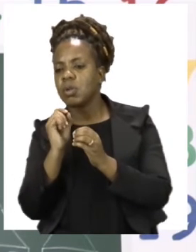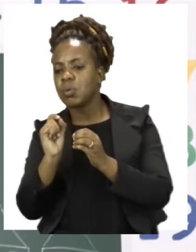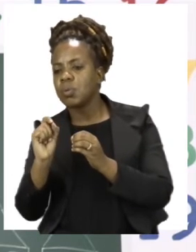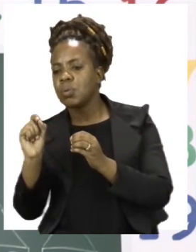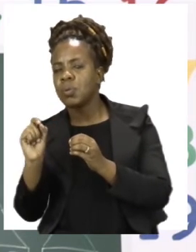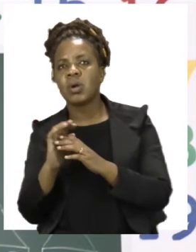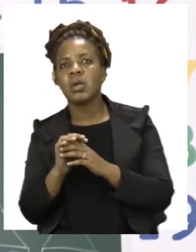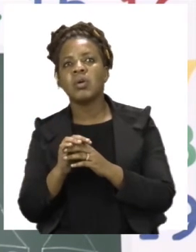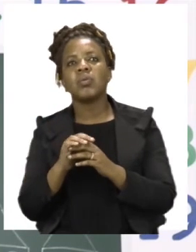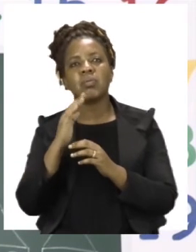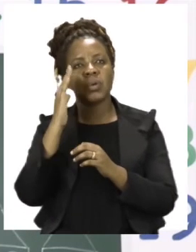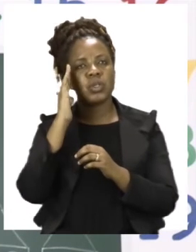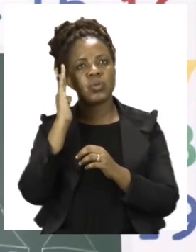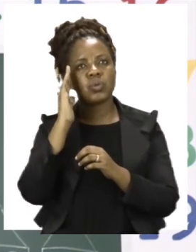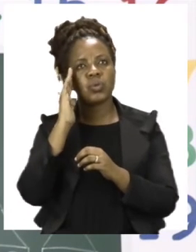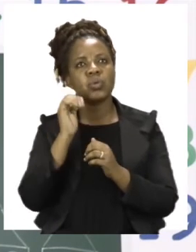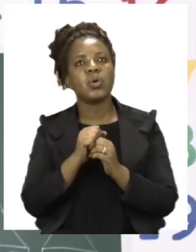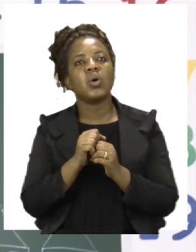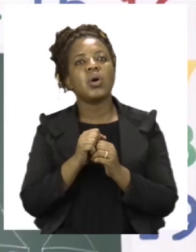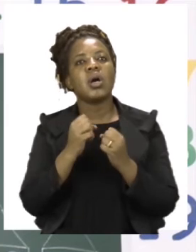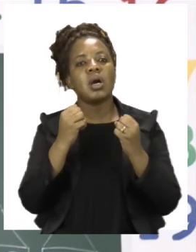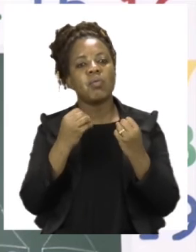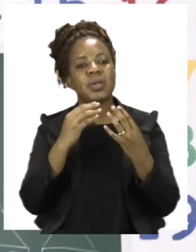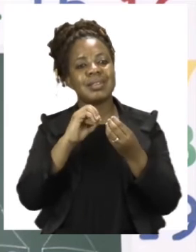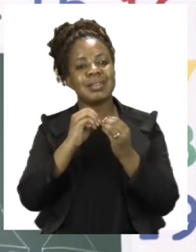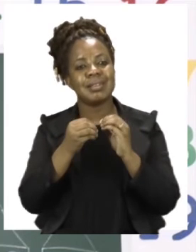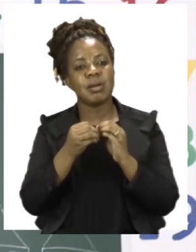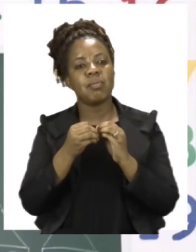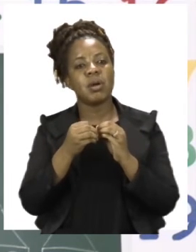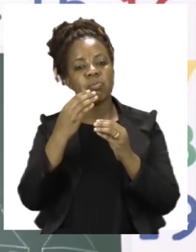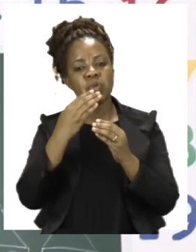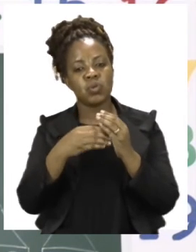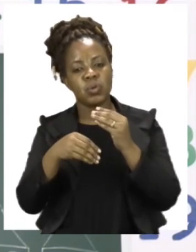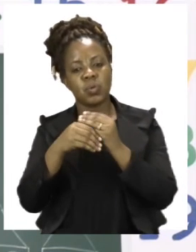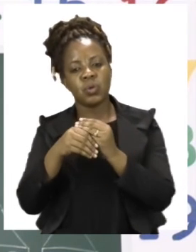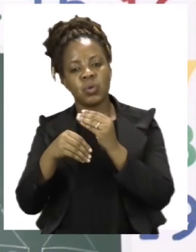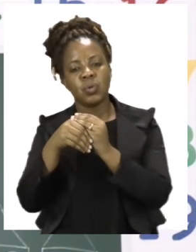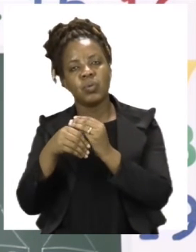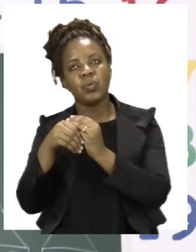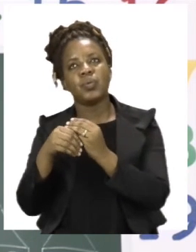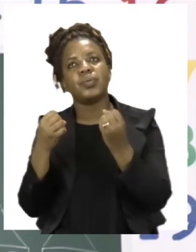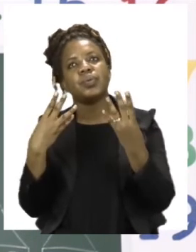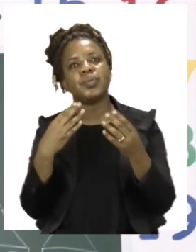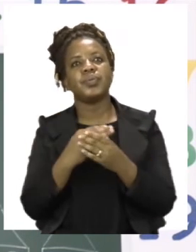find the pattern. So we need to know how many numbers are in between 57